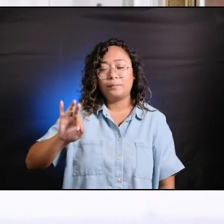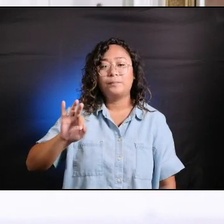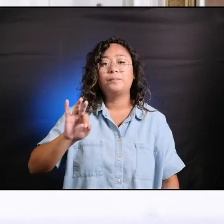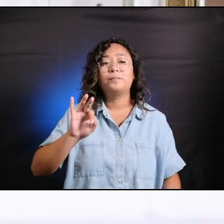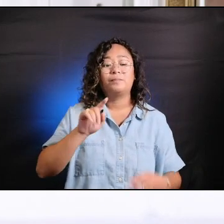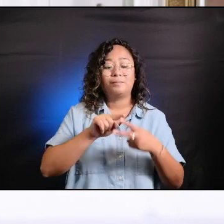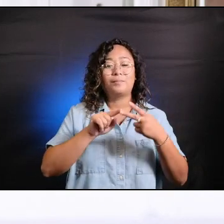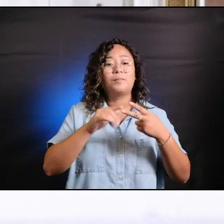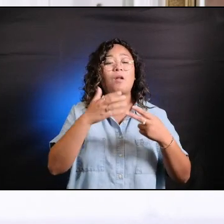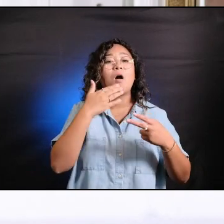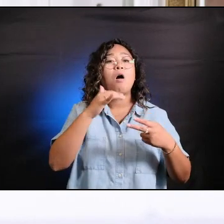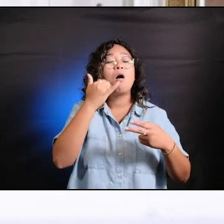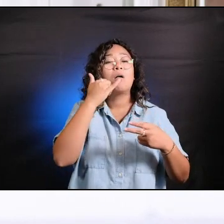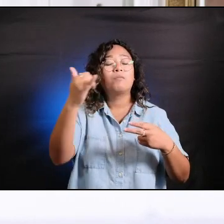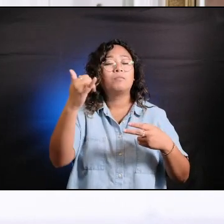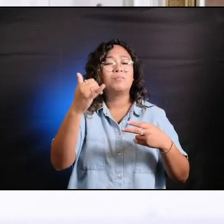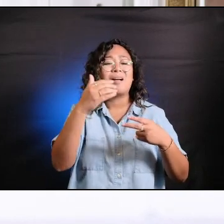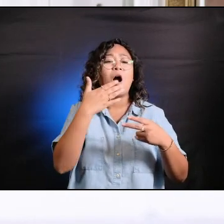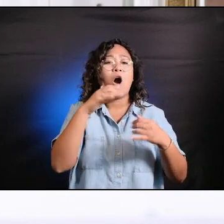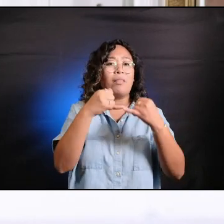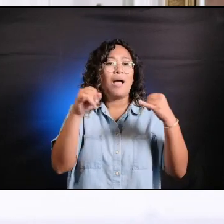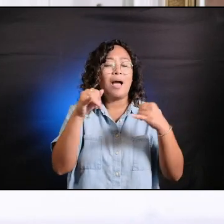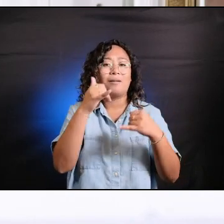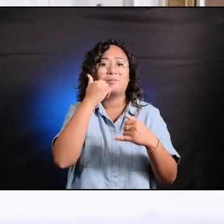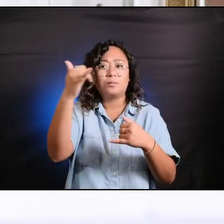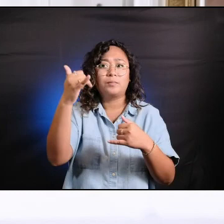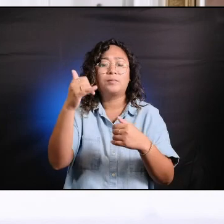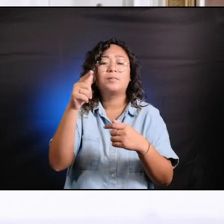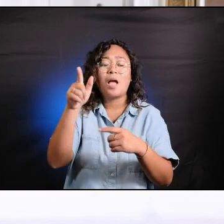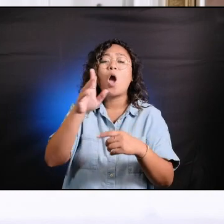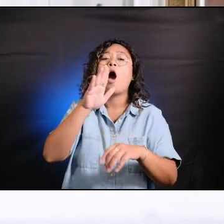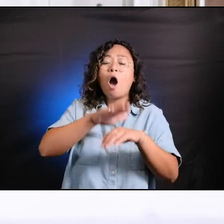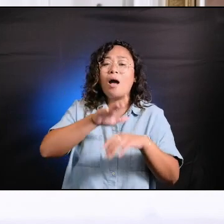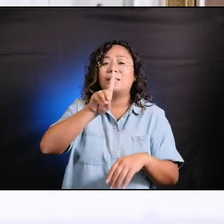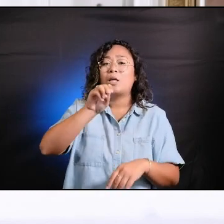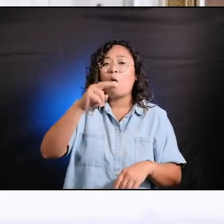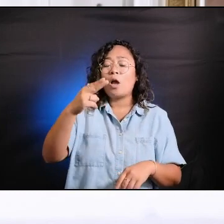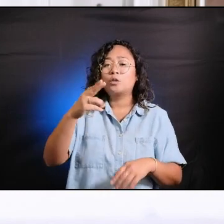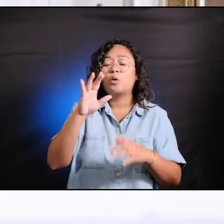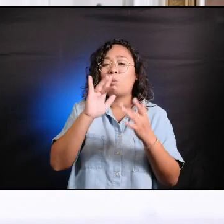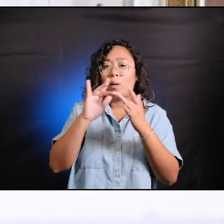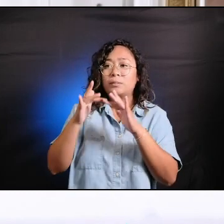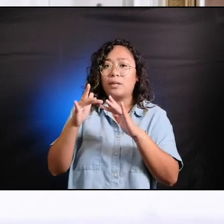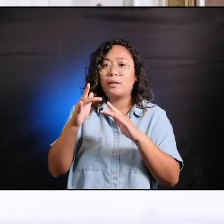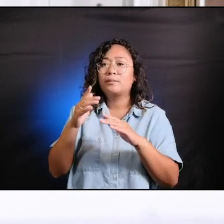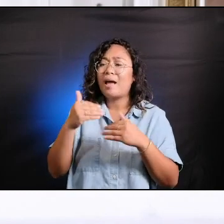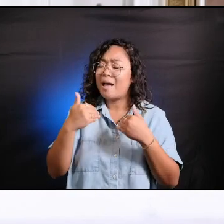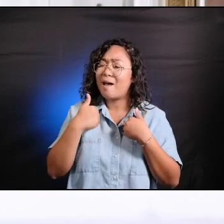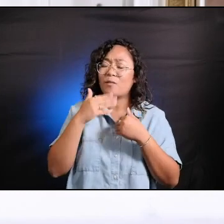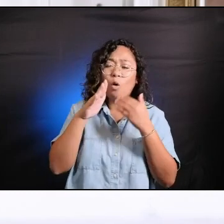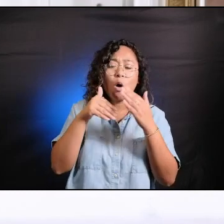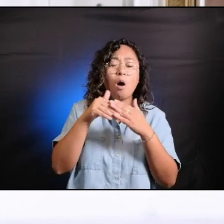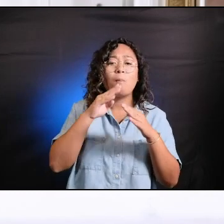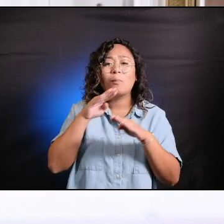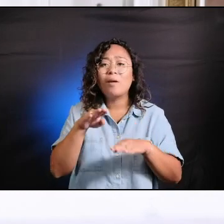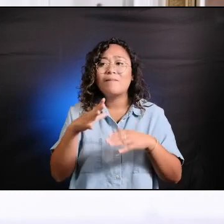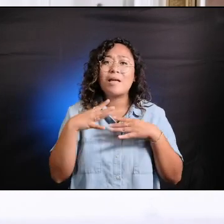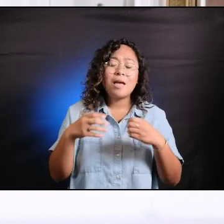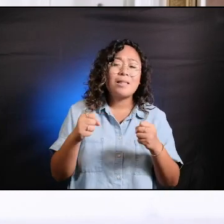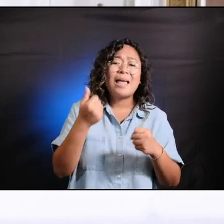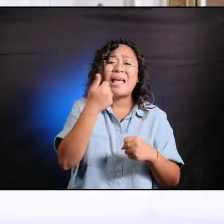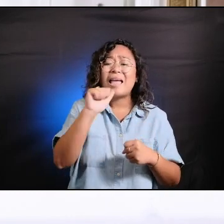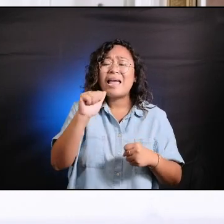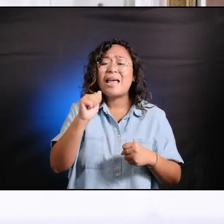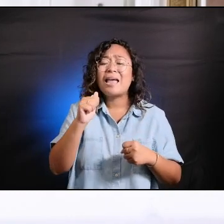340-776-1519. That's the hotline number, and we'll make sure it's on the DOH website. You'll have all of the behavioral health. If you have an